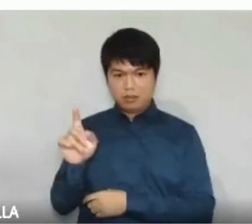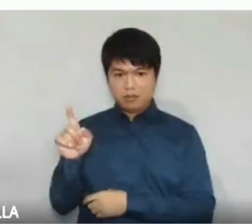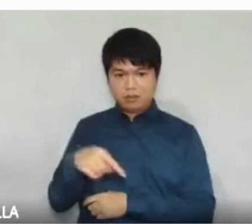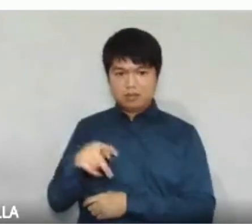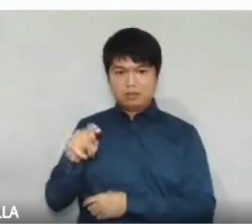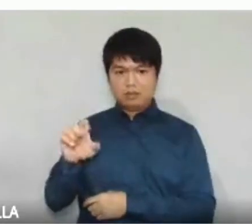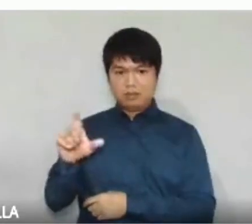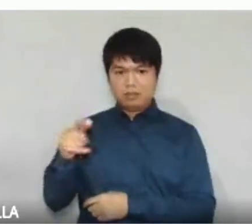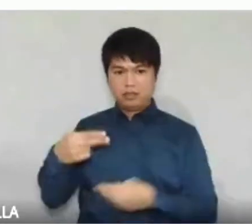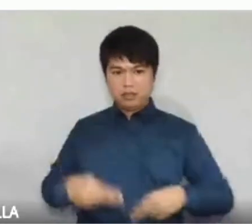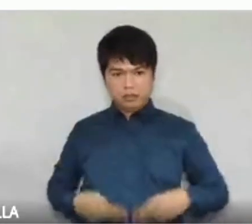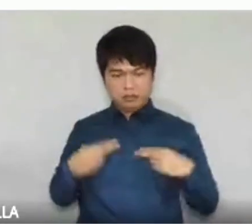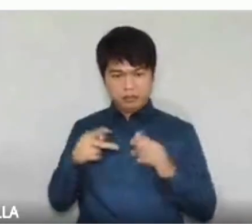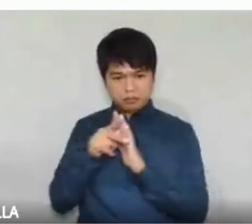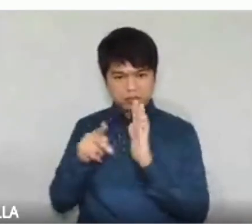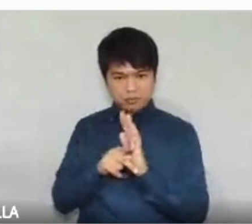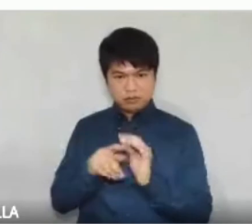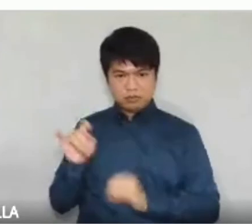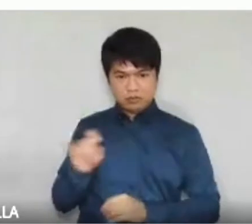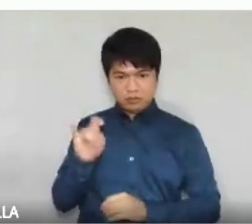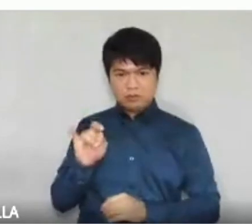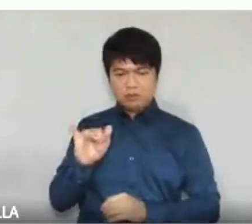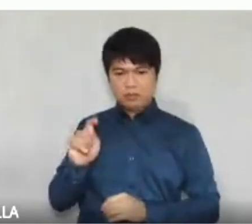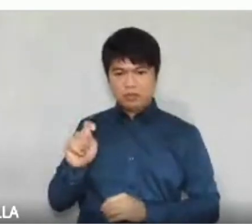fb.com/telehealthpolicy and our YouTube channel is at